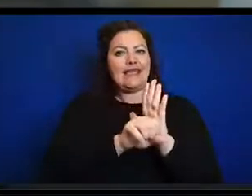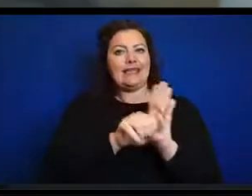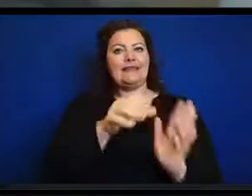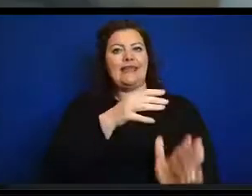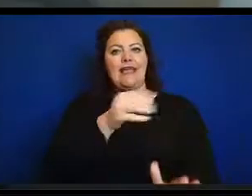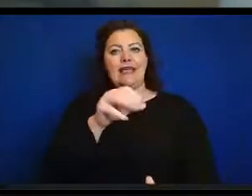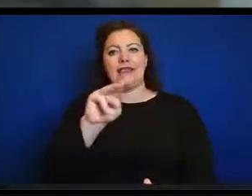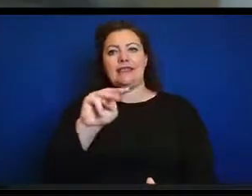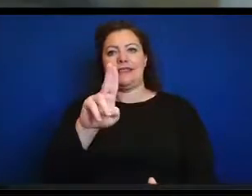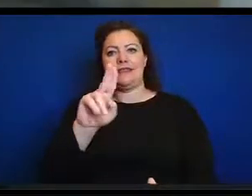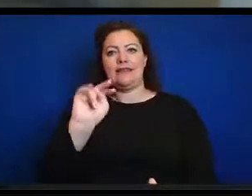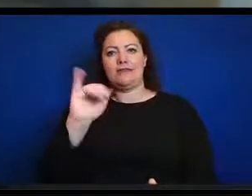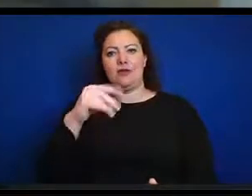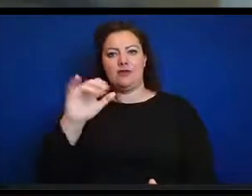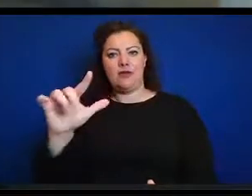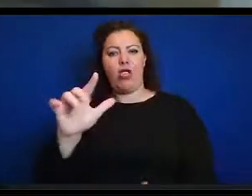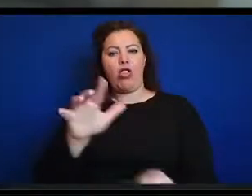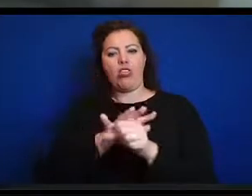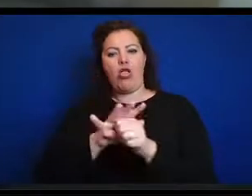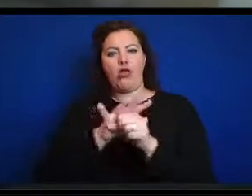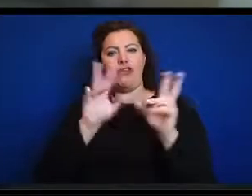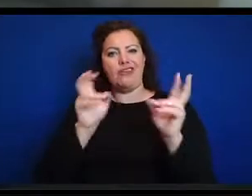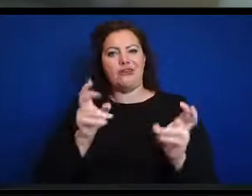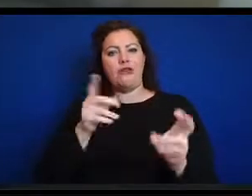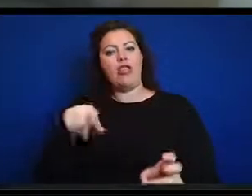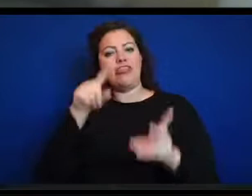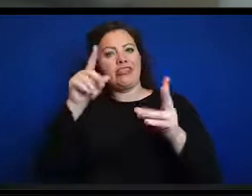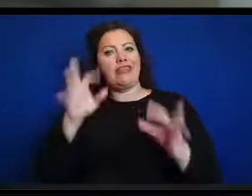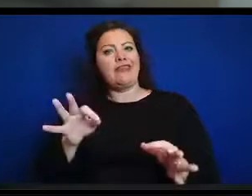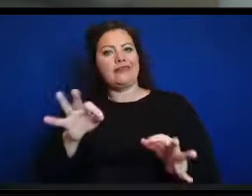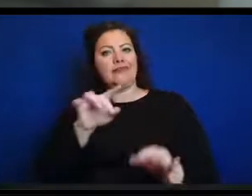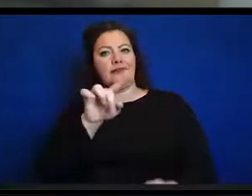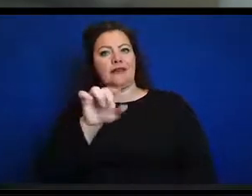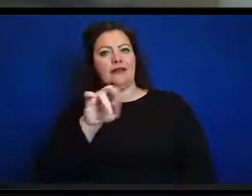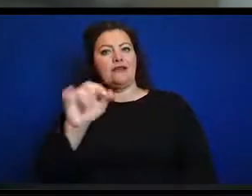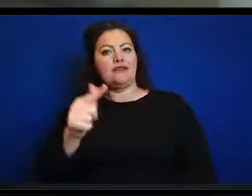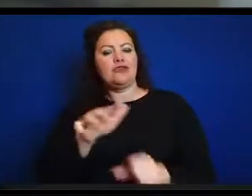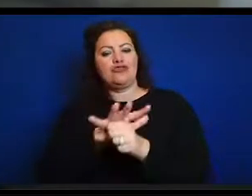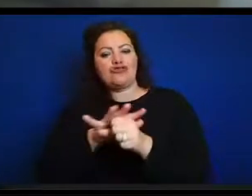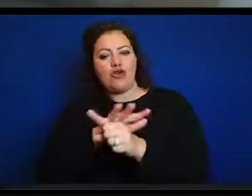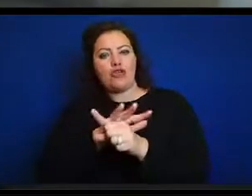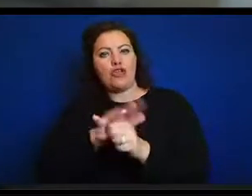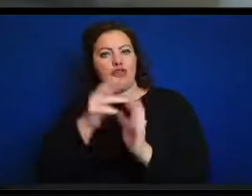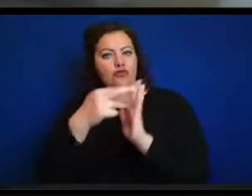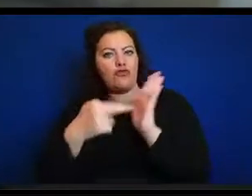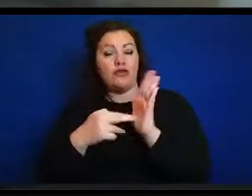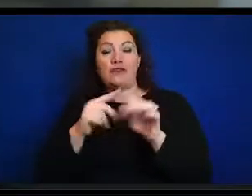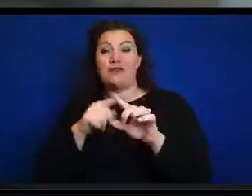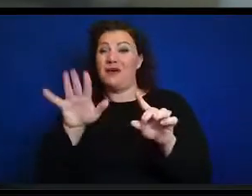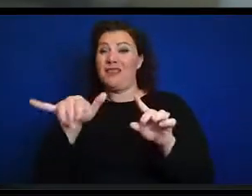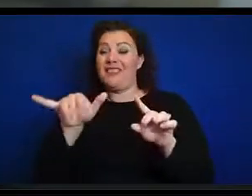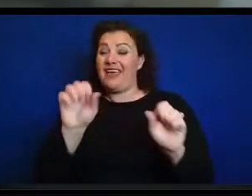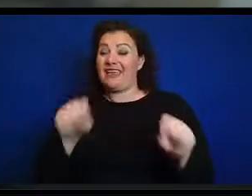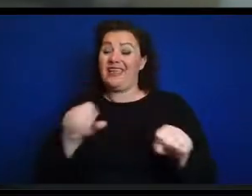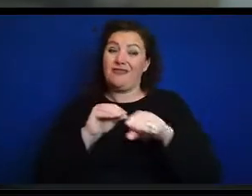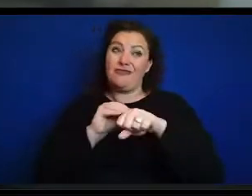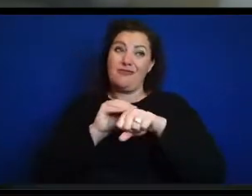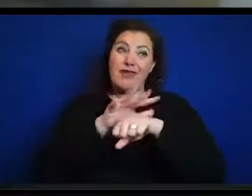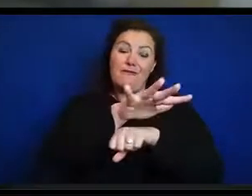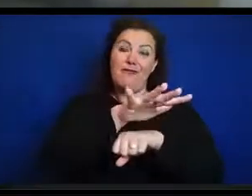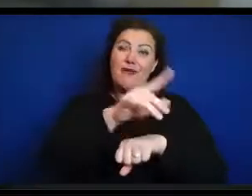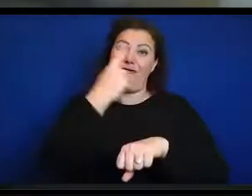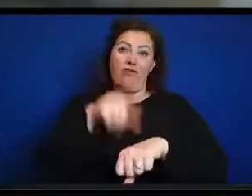issue. They make the zoning rules, but they can have long-term and wide-reaching effects. I've seen